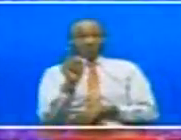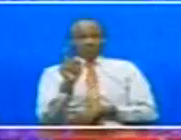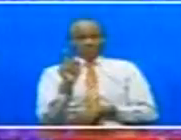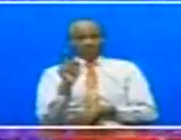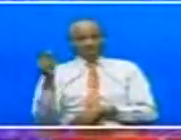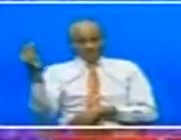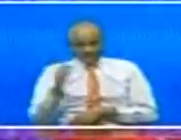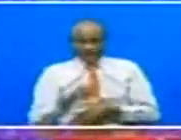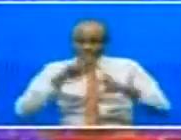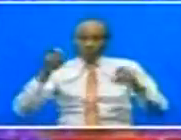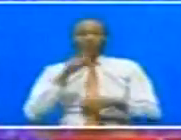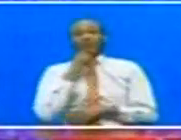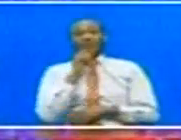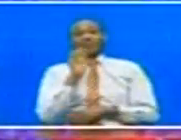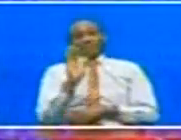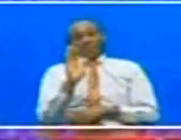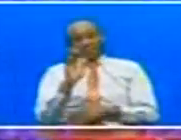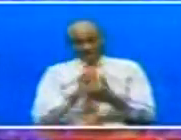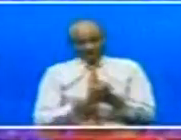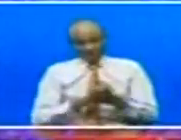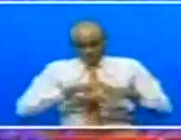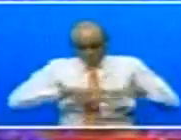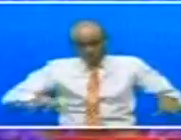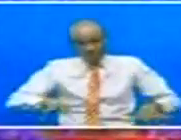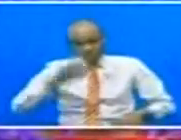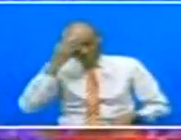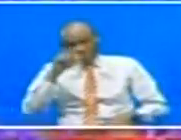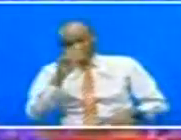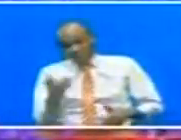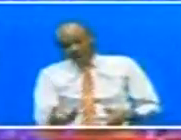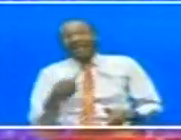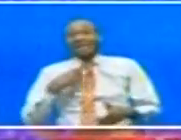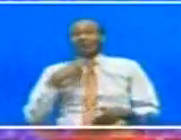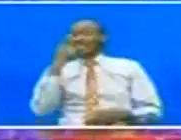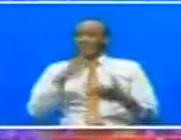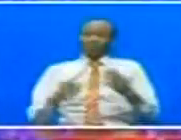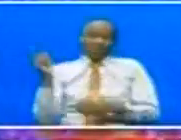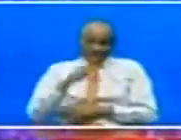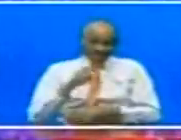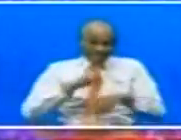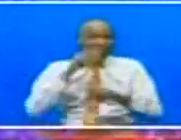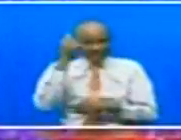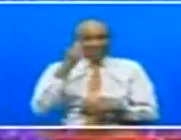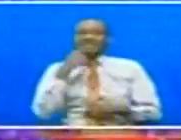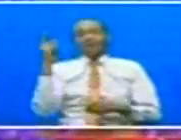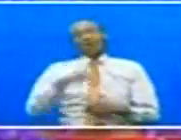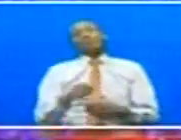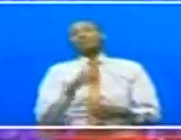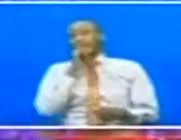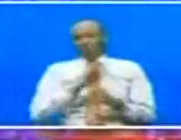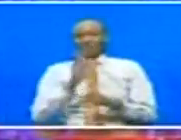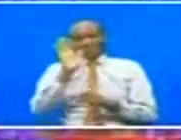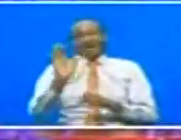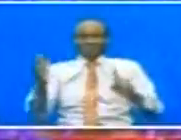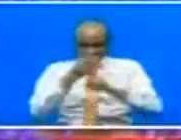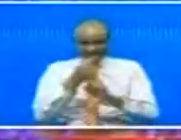coming to look for his roots. Yeah, and now he's fulfilling a promise that he would come here when he was president, which is a good thing. So